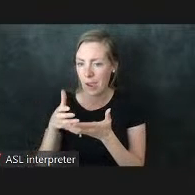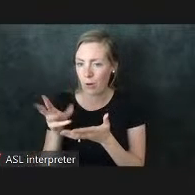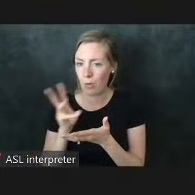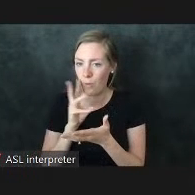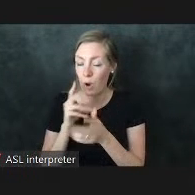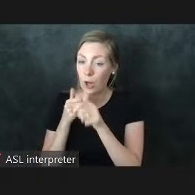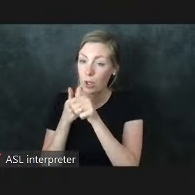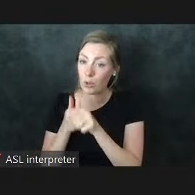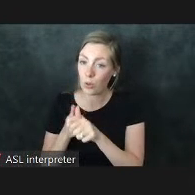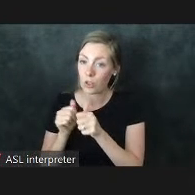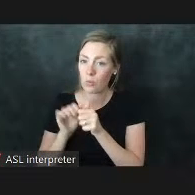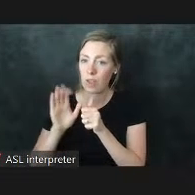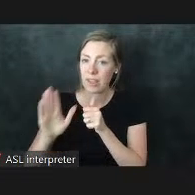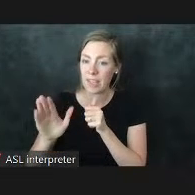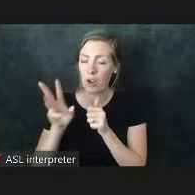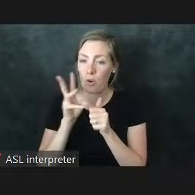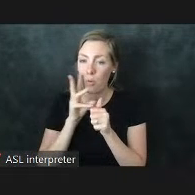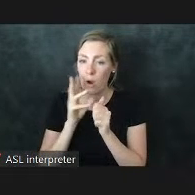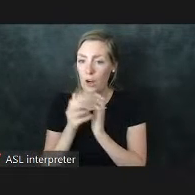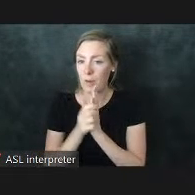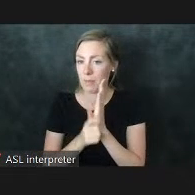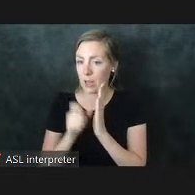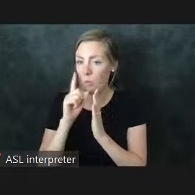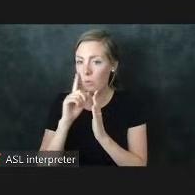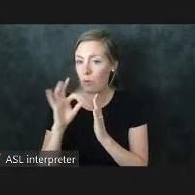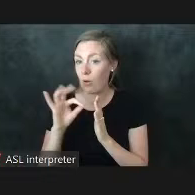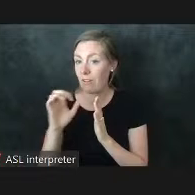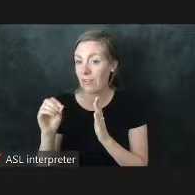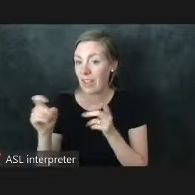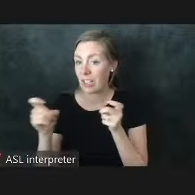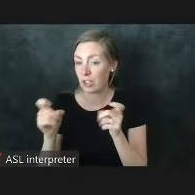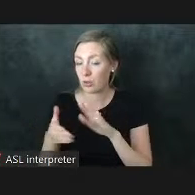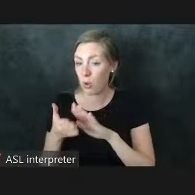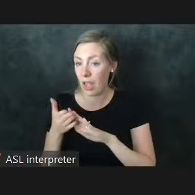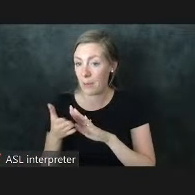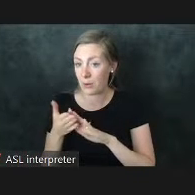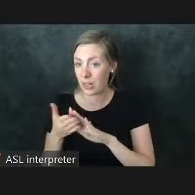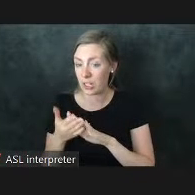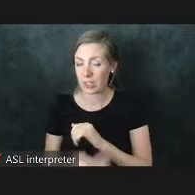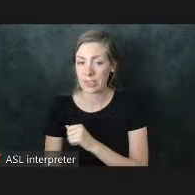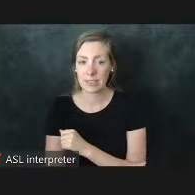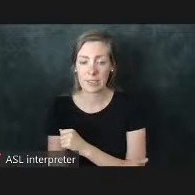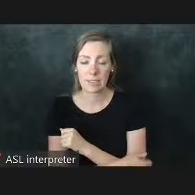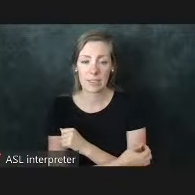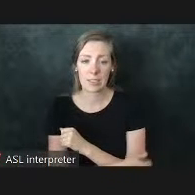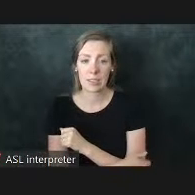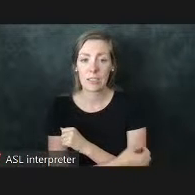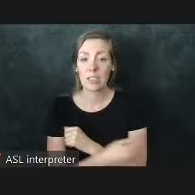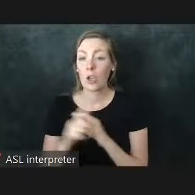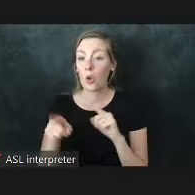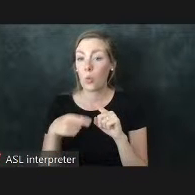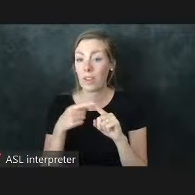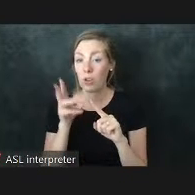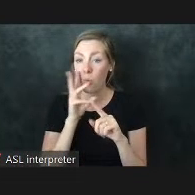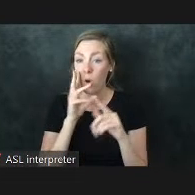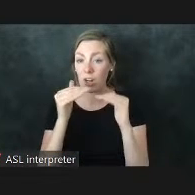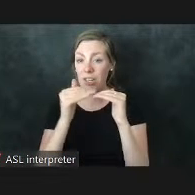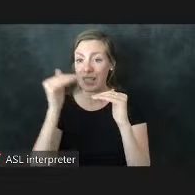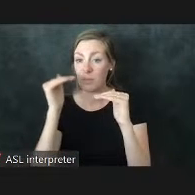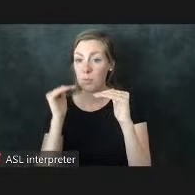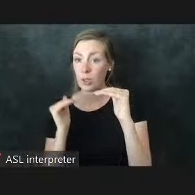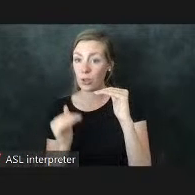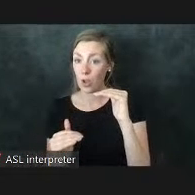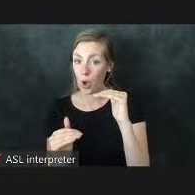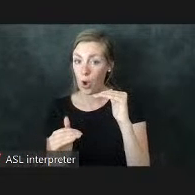with their water control manual for flood control operations. When the water level in the reservoir is below that line in that